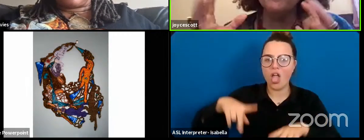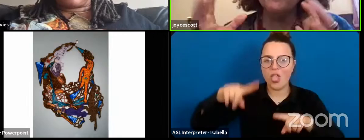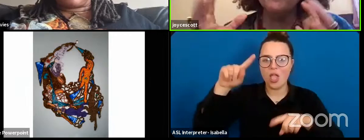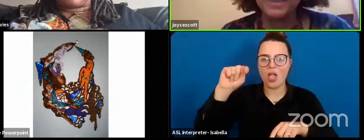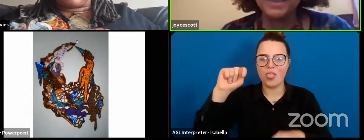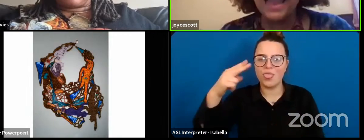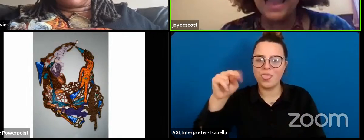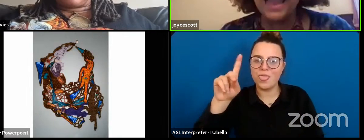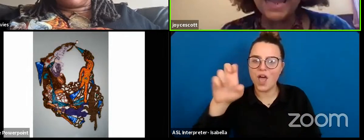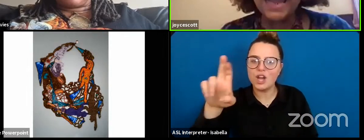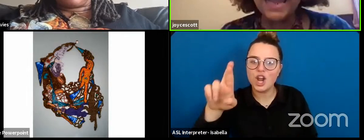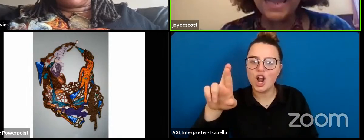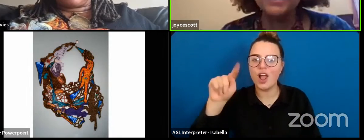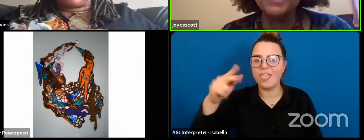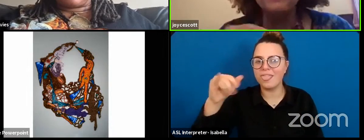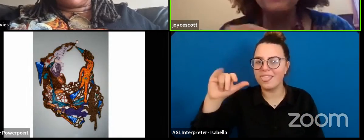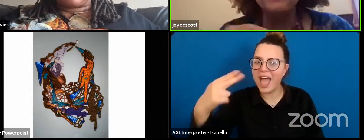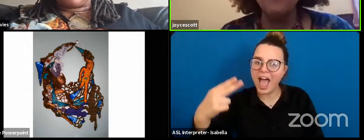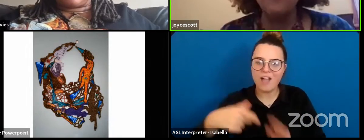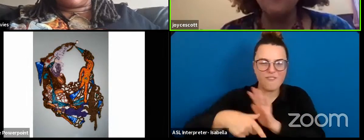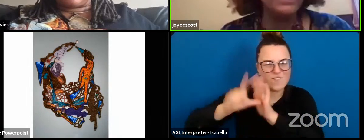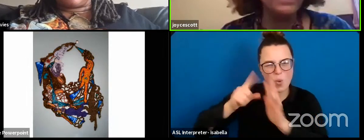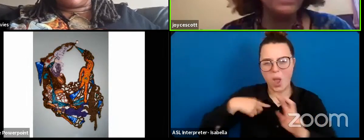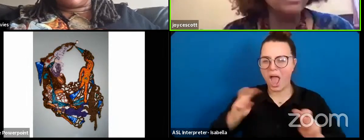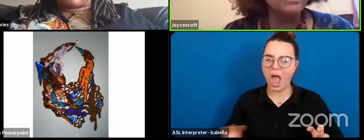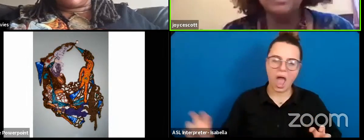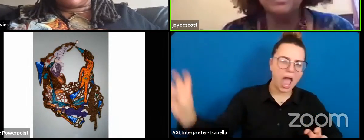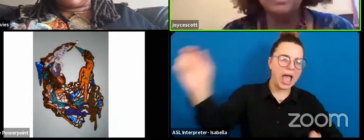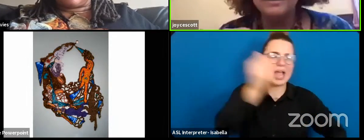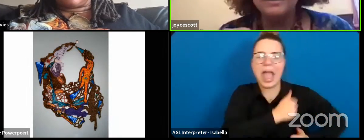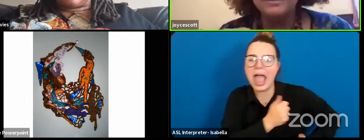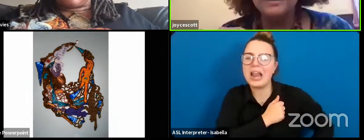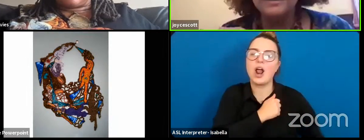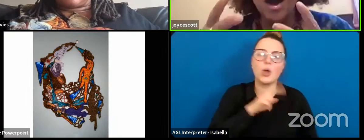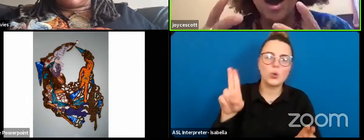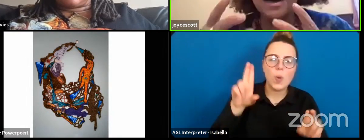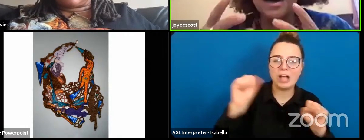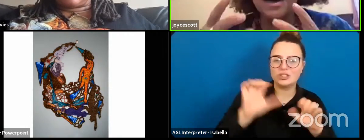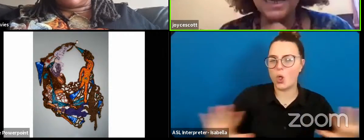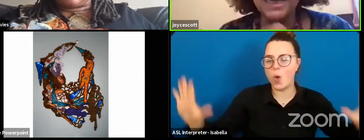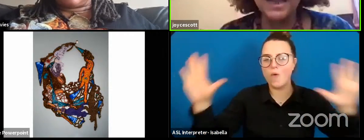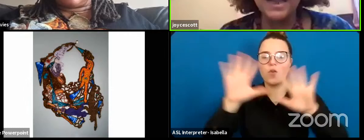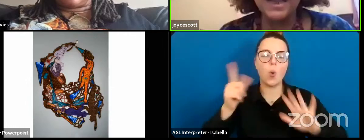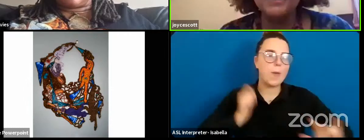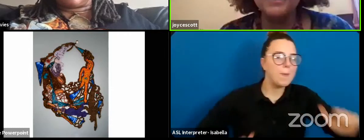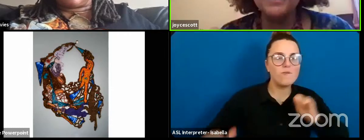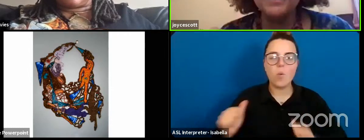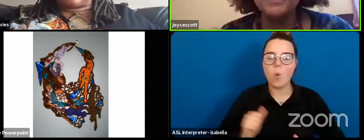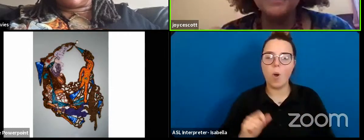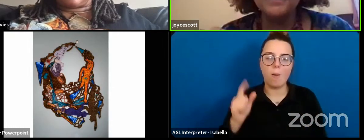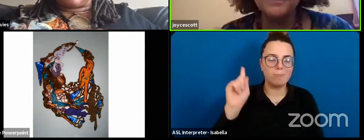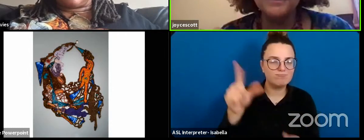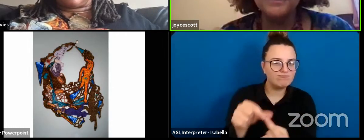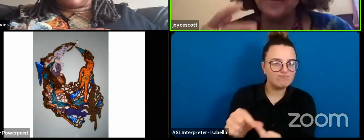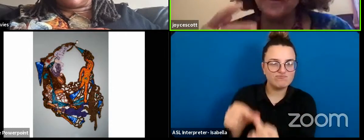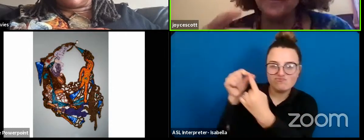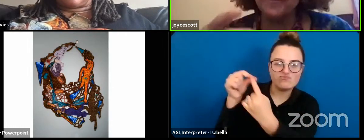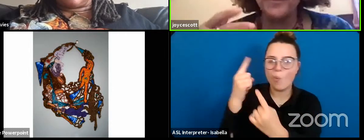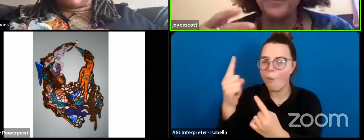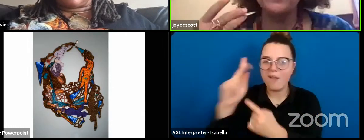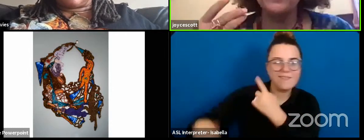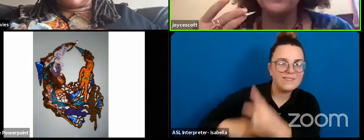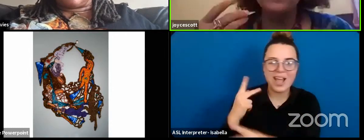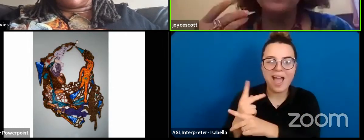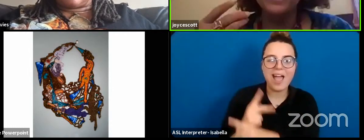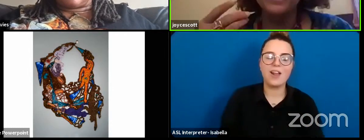United States, Scotland, Holland, Canada, performing one of a kind first